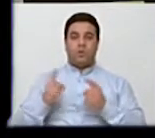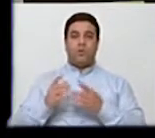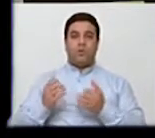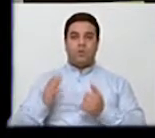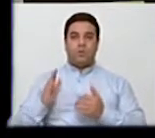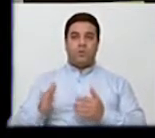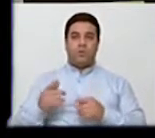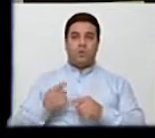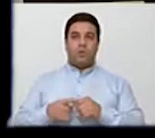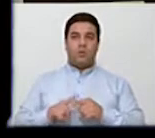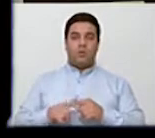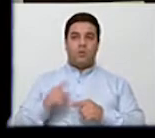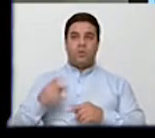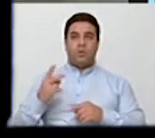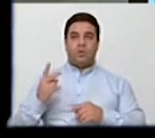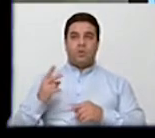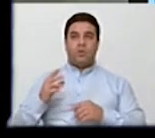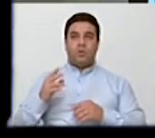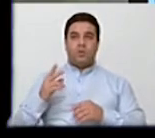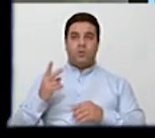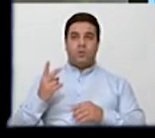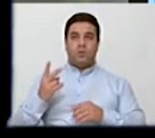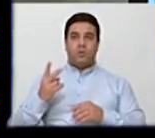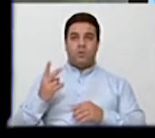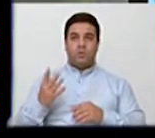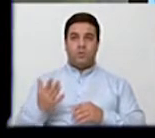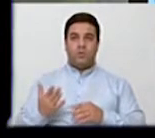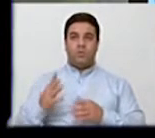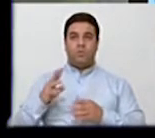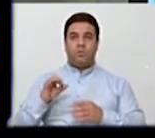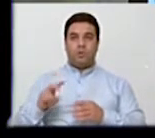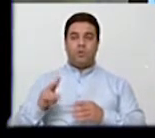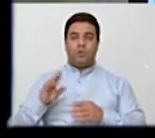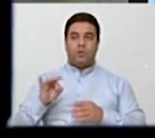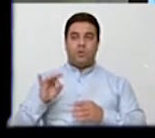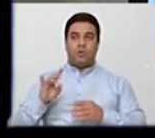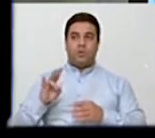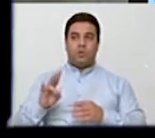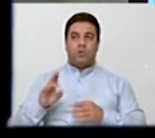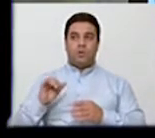bo'lsak, demak 0.125 mol natriy